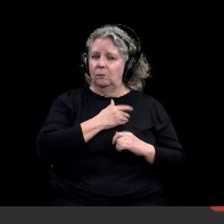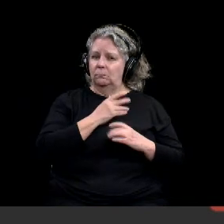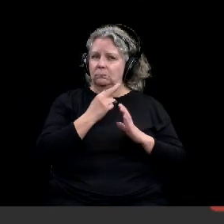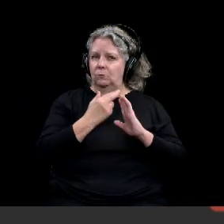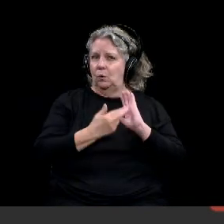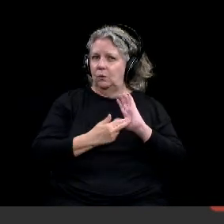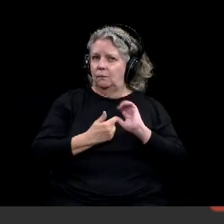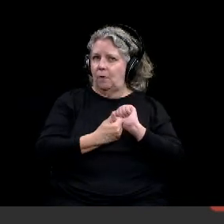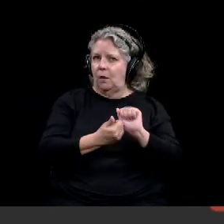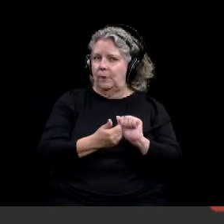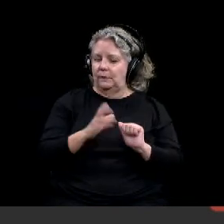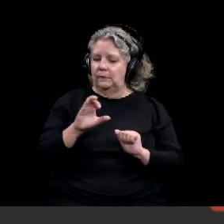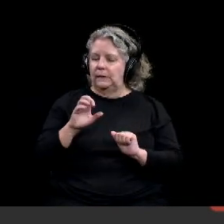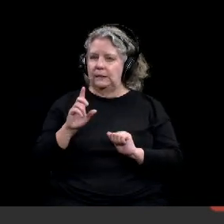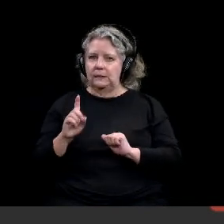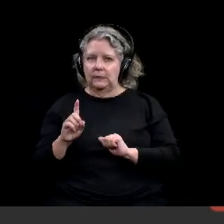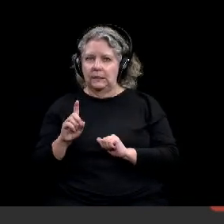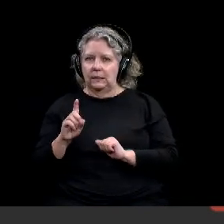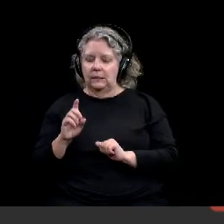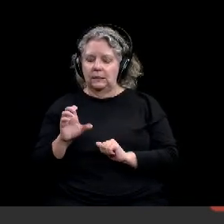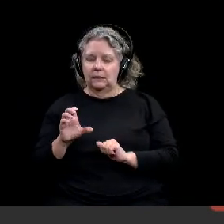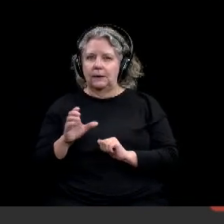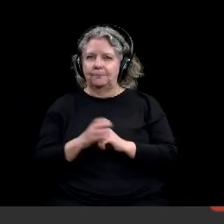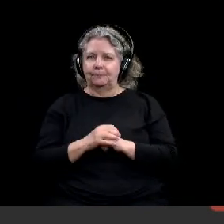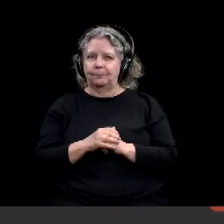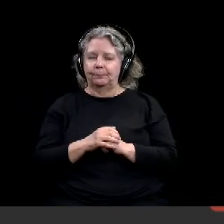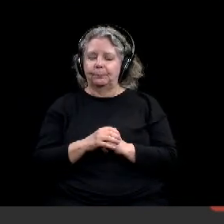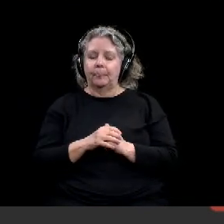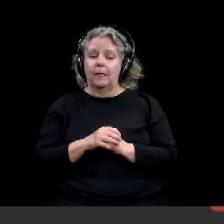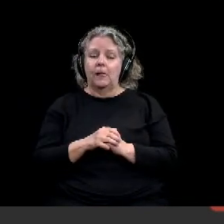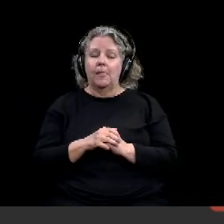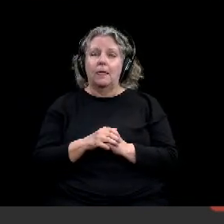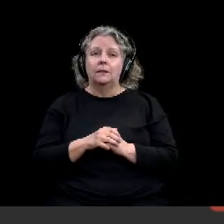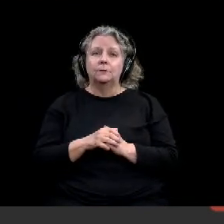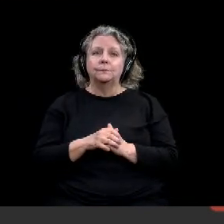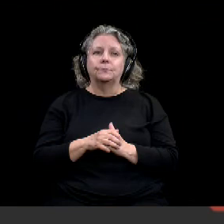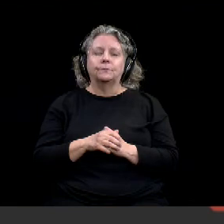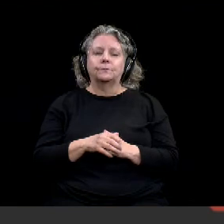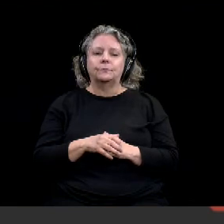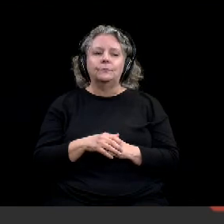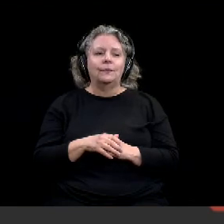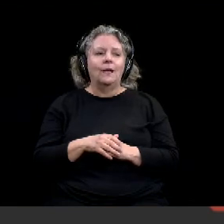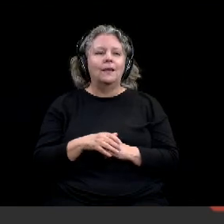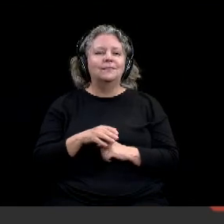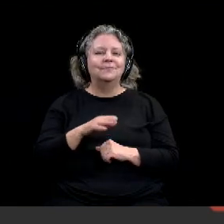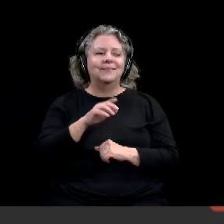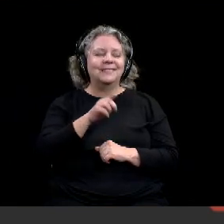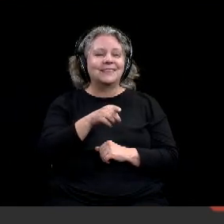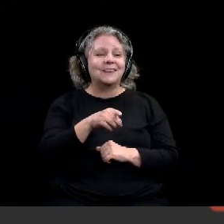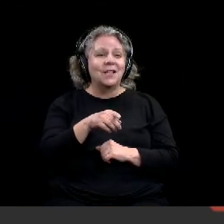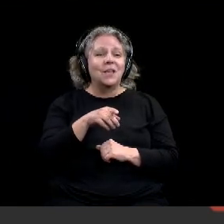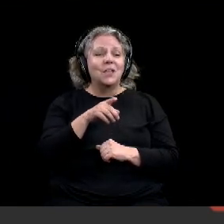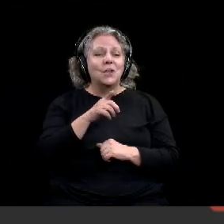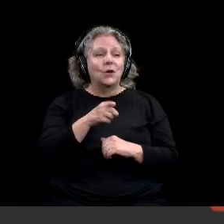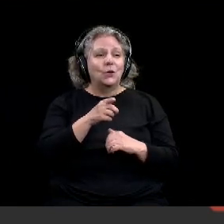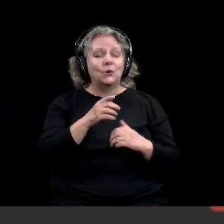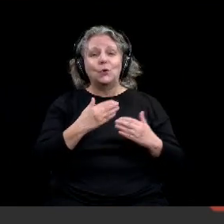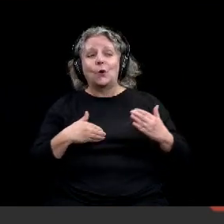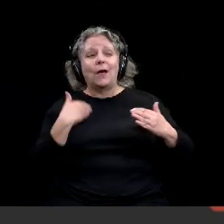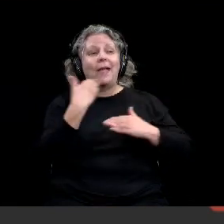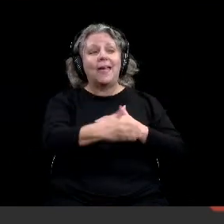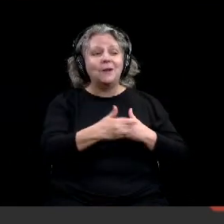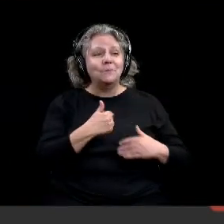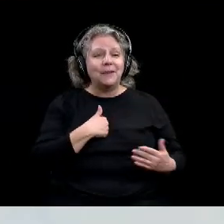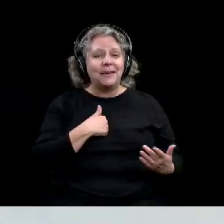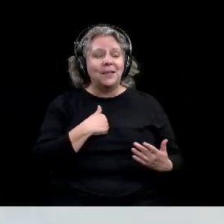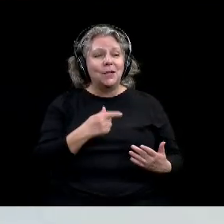Yeah, Jackson, you want to take that? Brandon, you're ahead of me this week. You beat me to the CDC guidelines